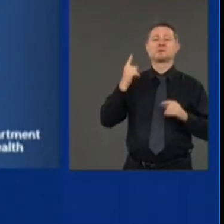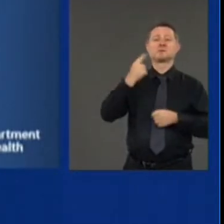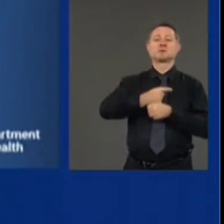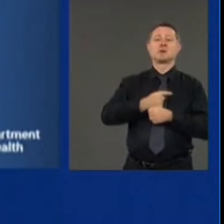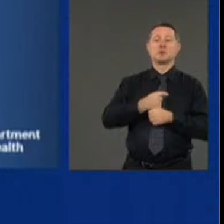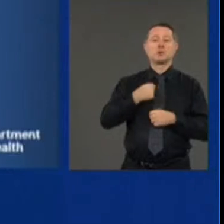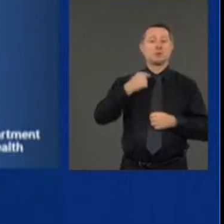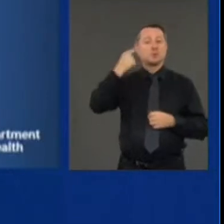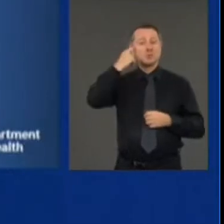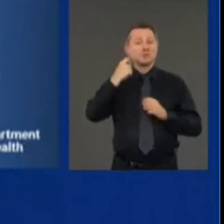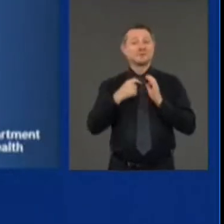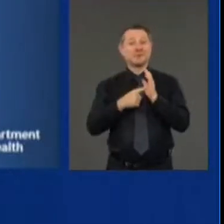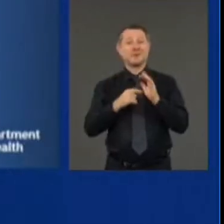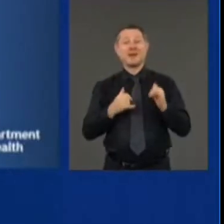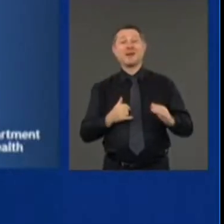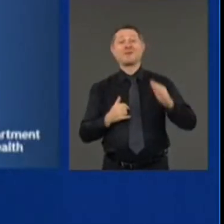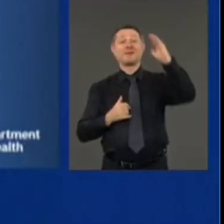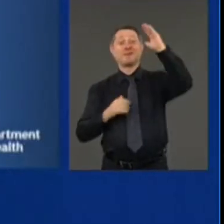period.